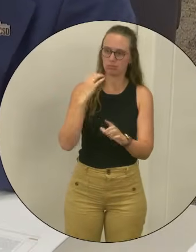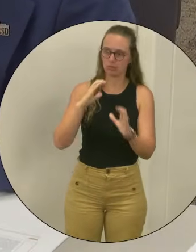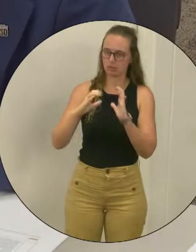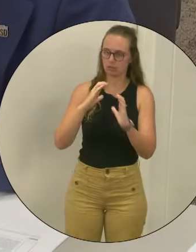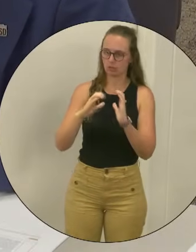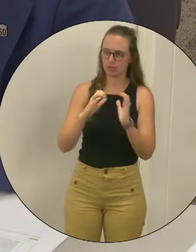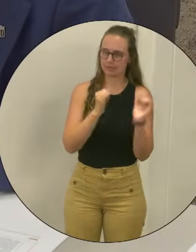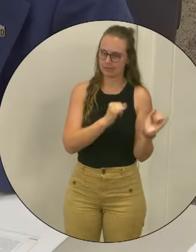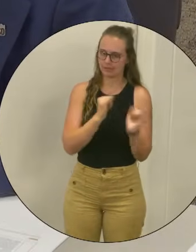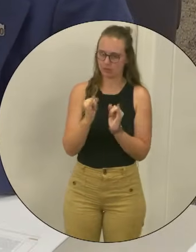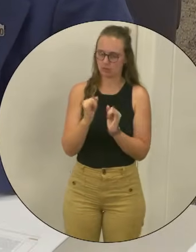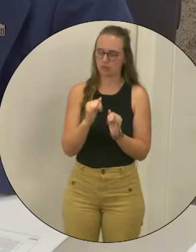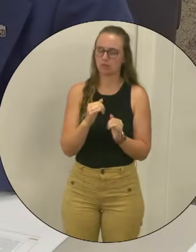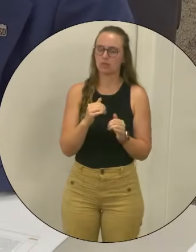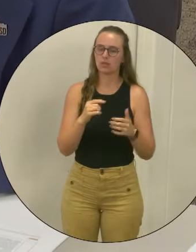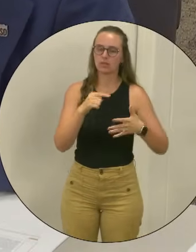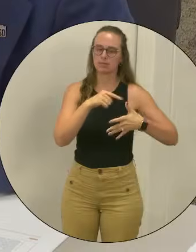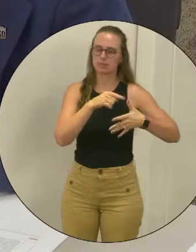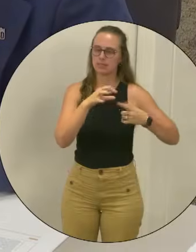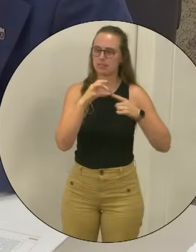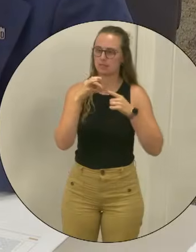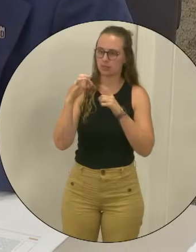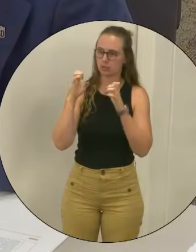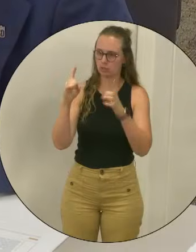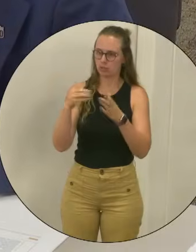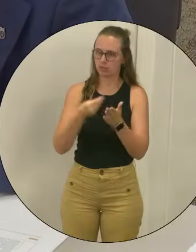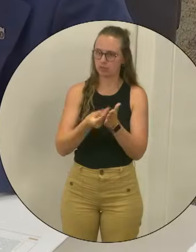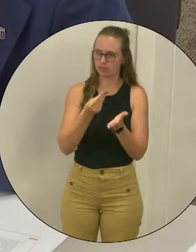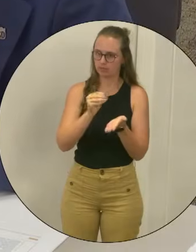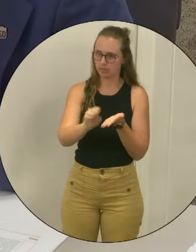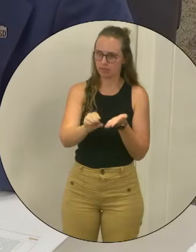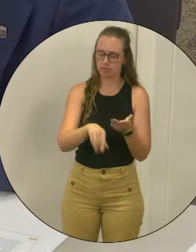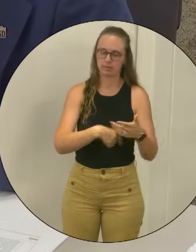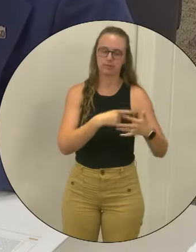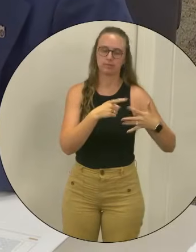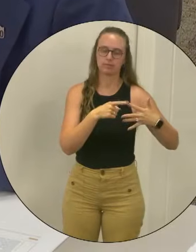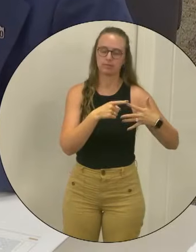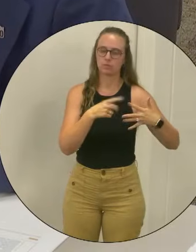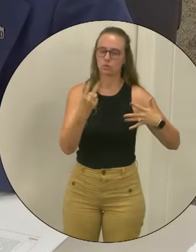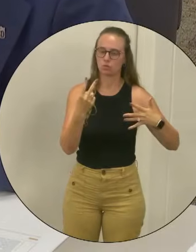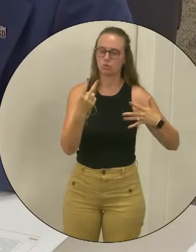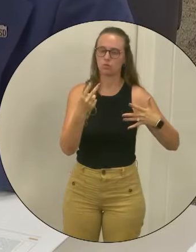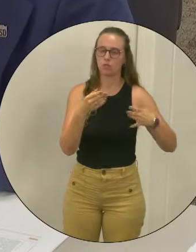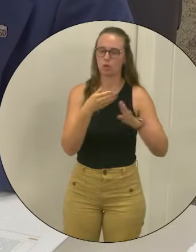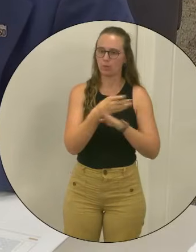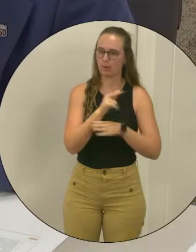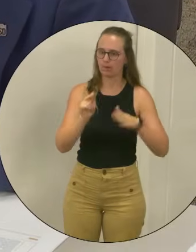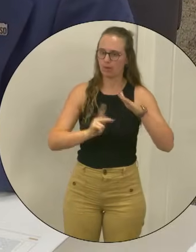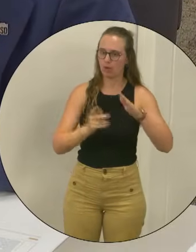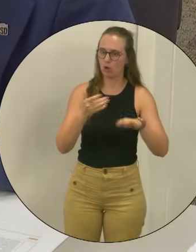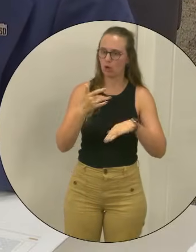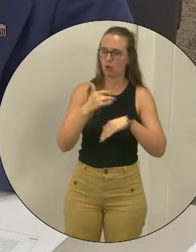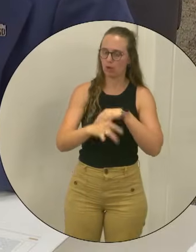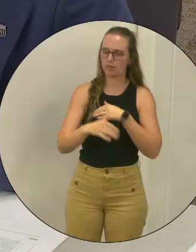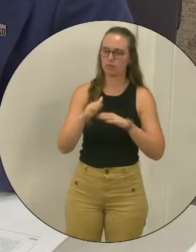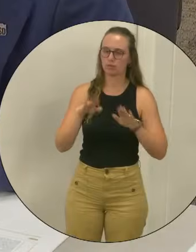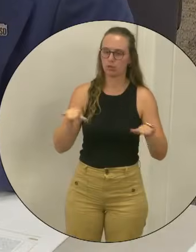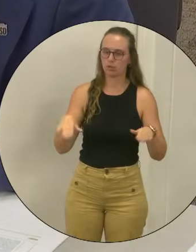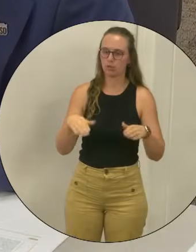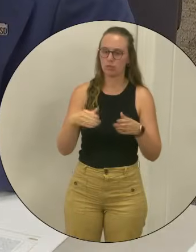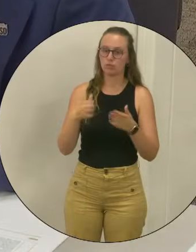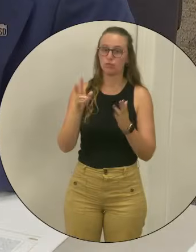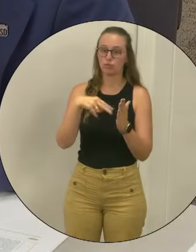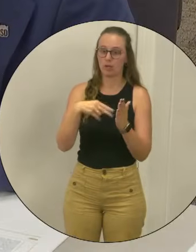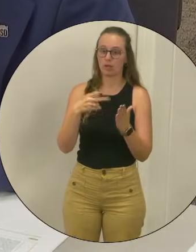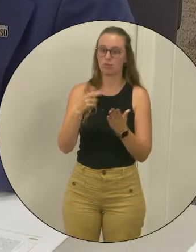had individually, was special education funding at number 1. Number 2, pre-K and early childhood innovative literacy